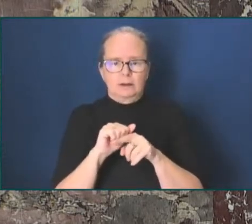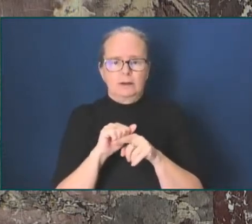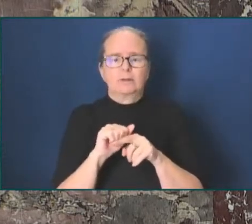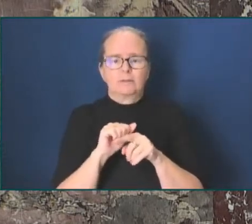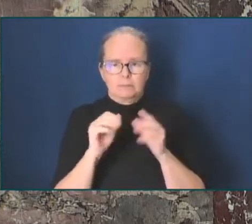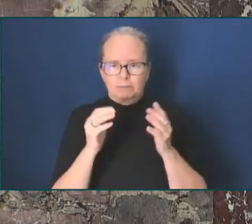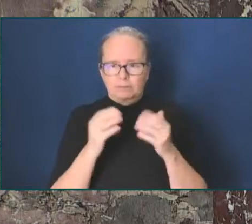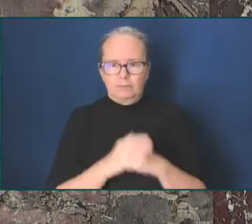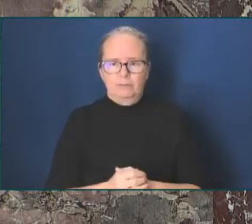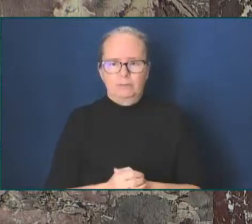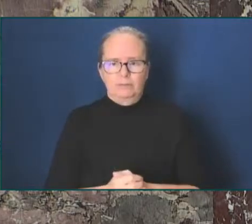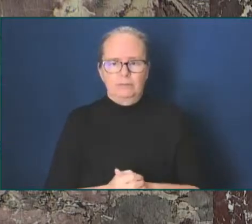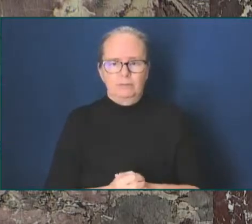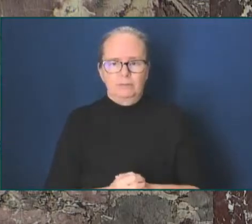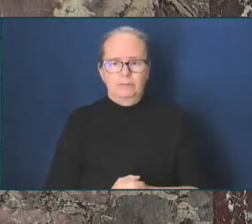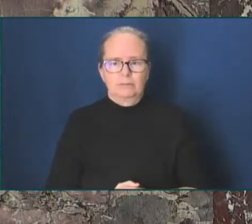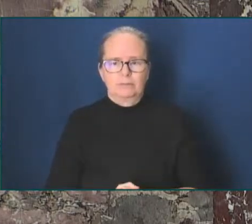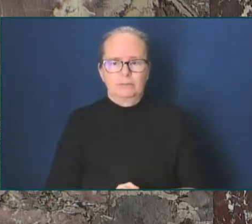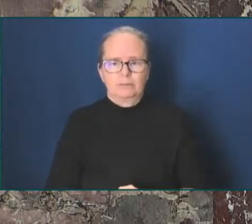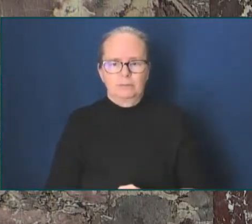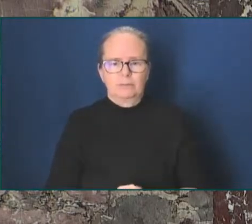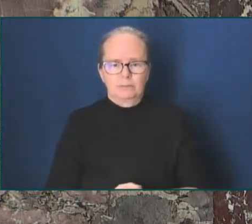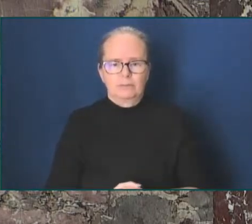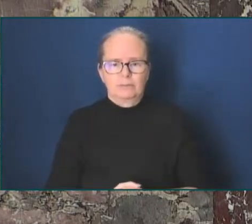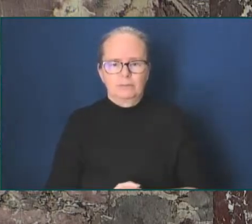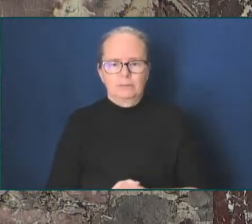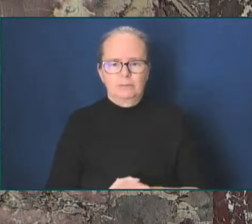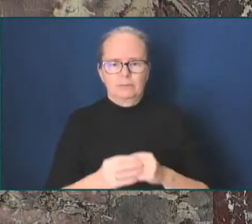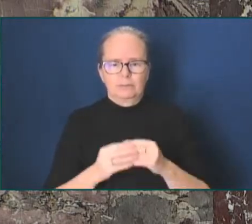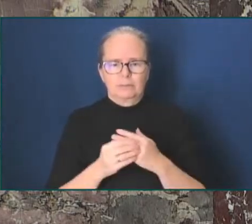Speaker, the work is not done. We've got a lot more to do.